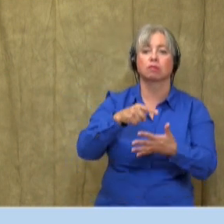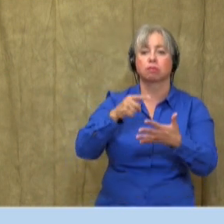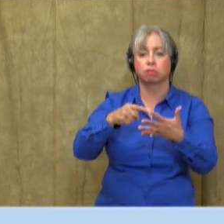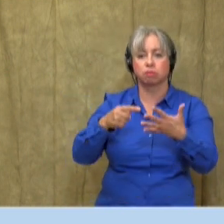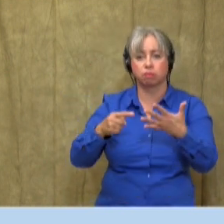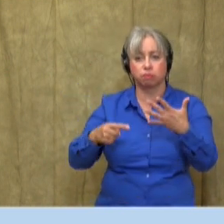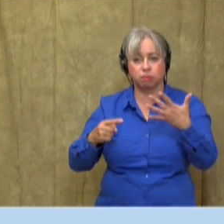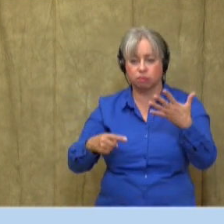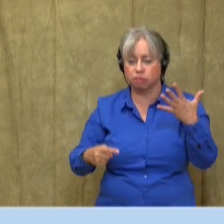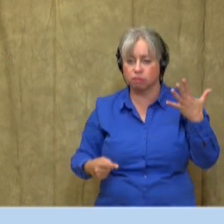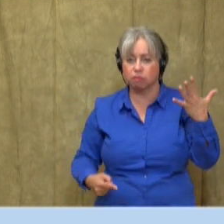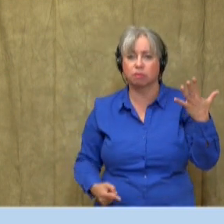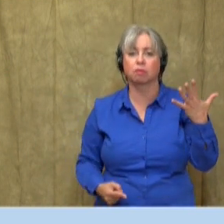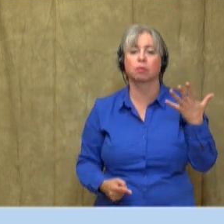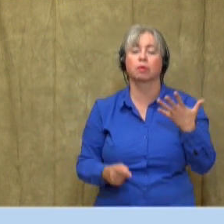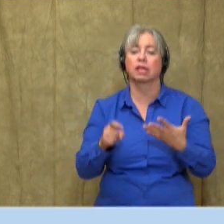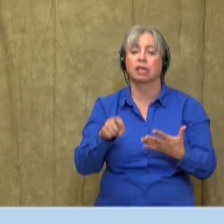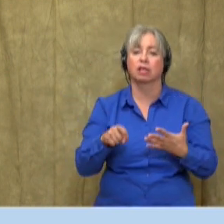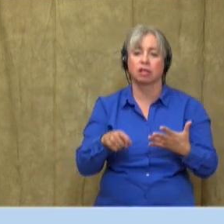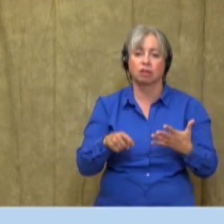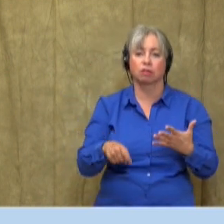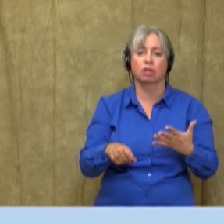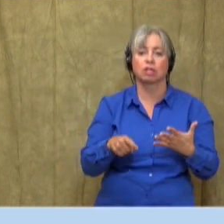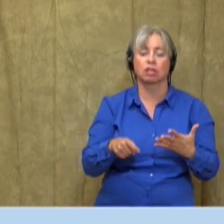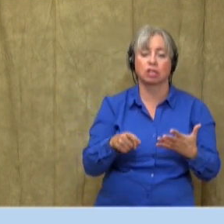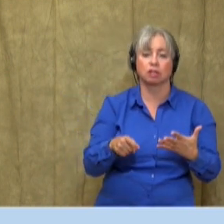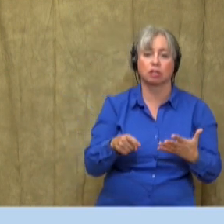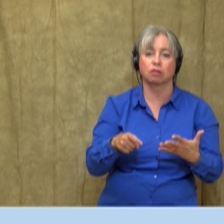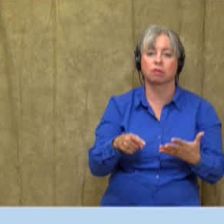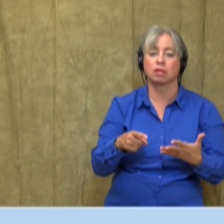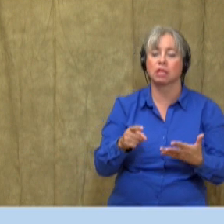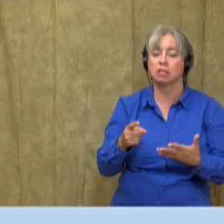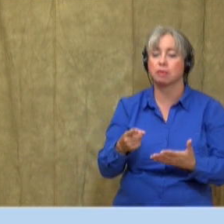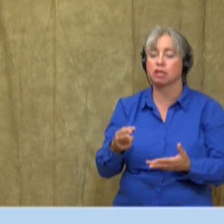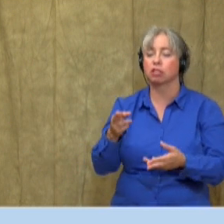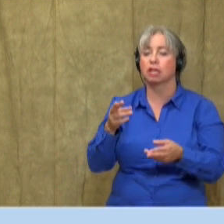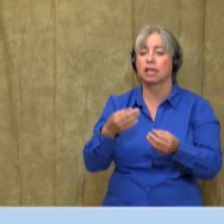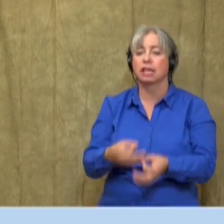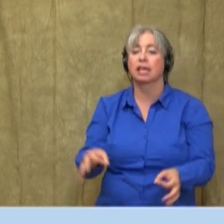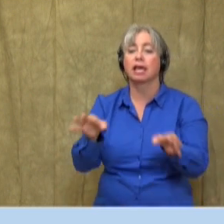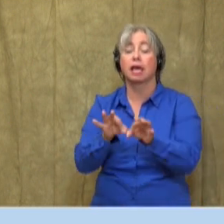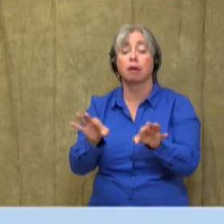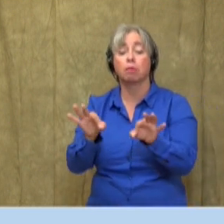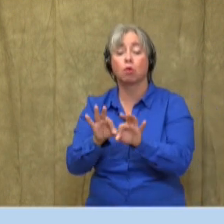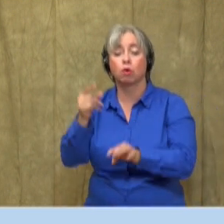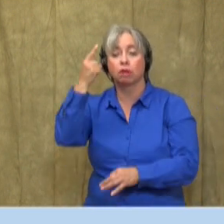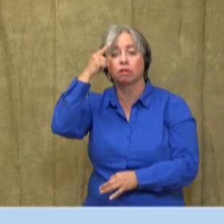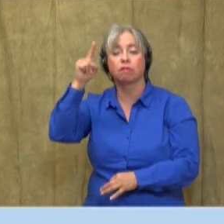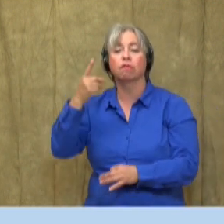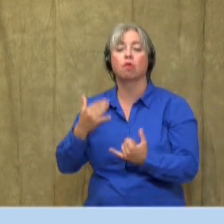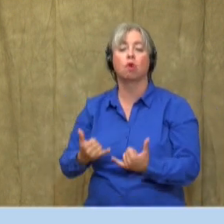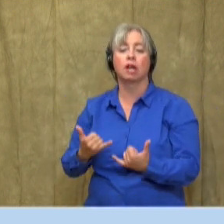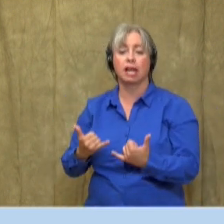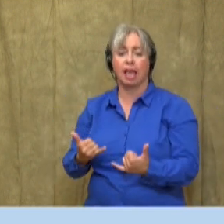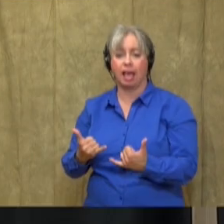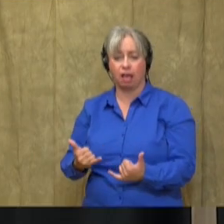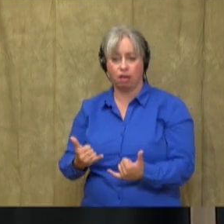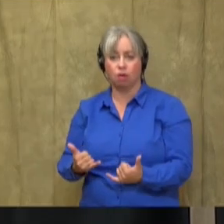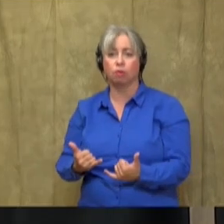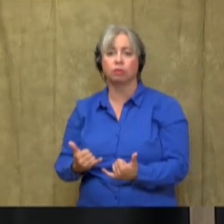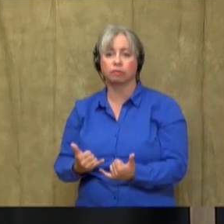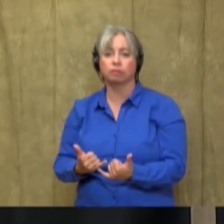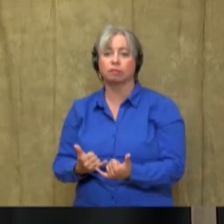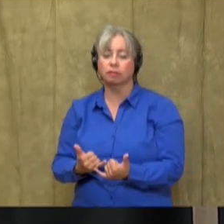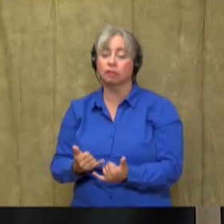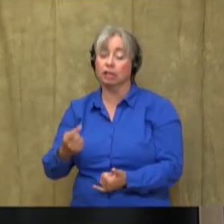persevere. All of these are things that we would want people to be today, especially young men. We would want them to be chivalrous. So this is something maybe we